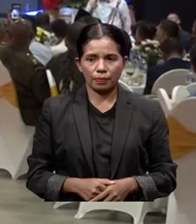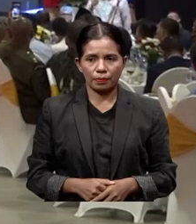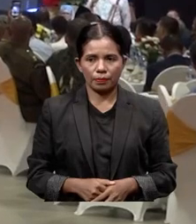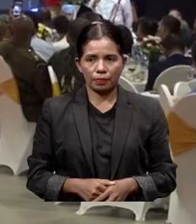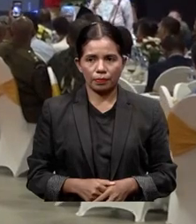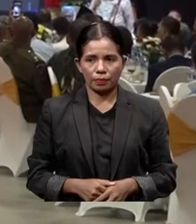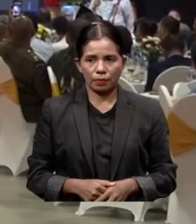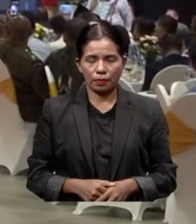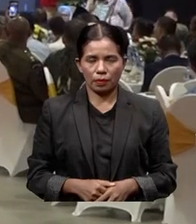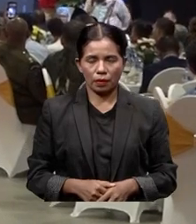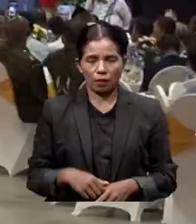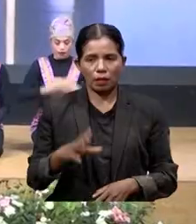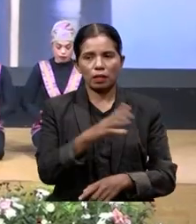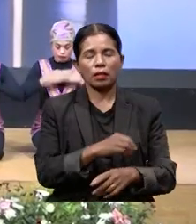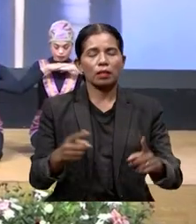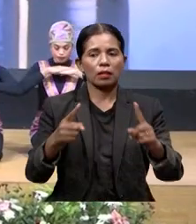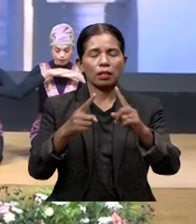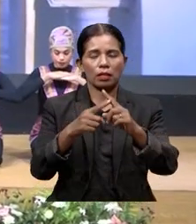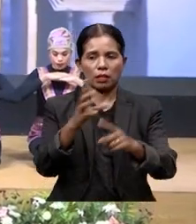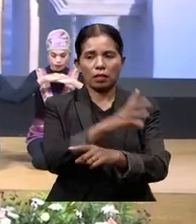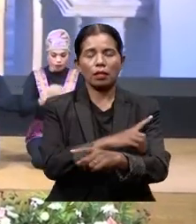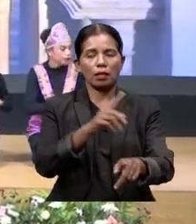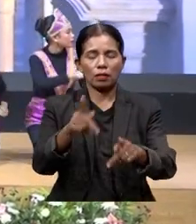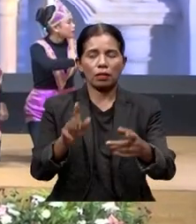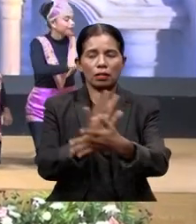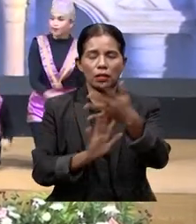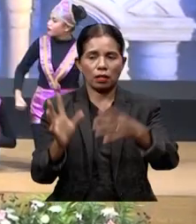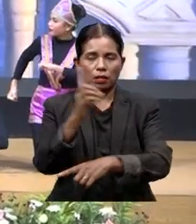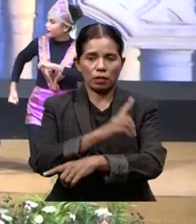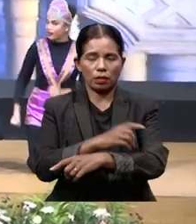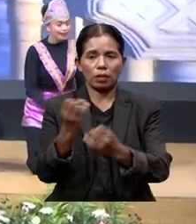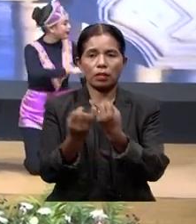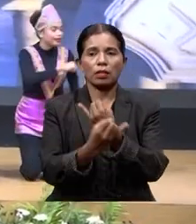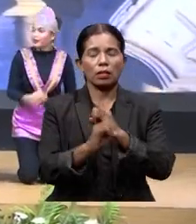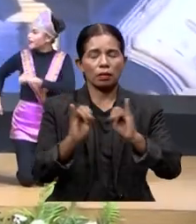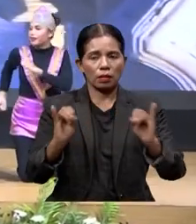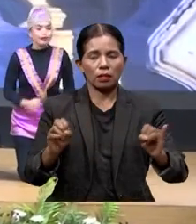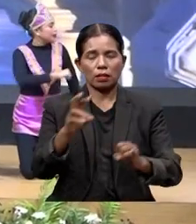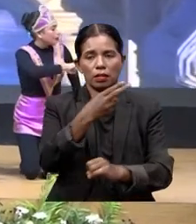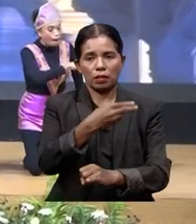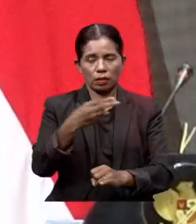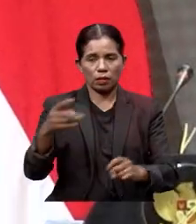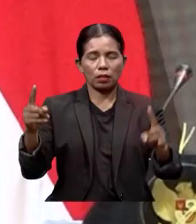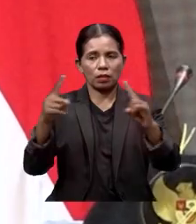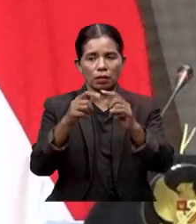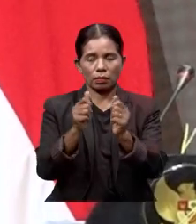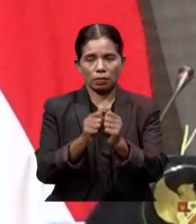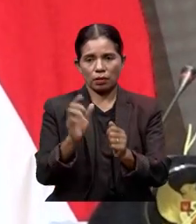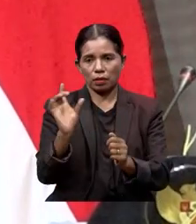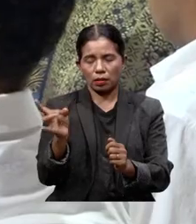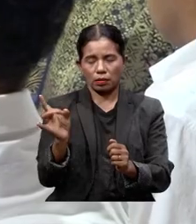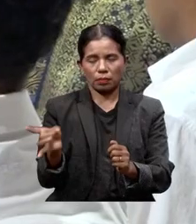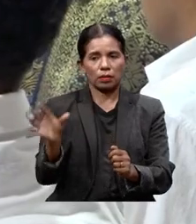E a âmbito recepção diplomática, onde comemora a loron independência República Indonésia, badala hitunulu